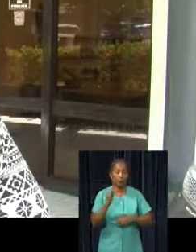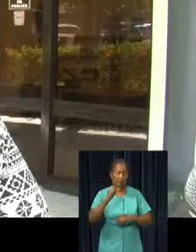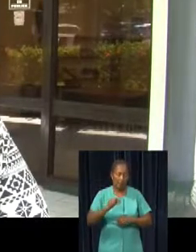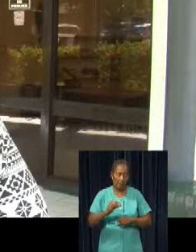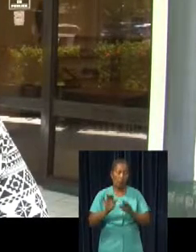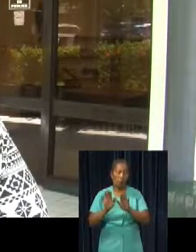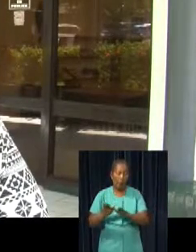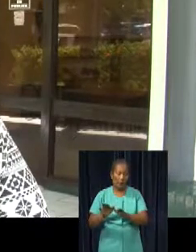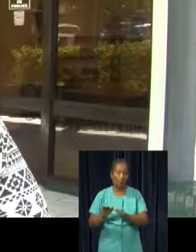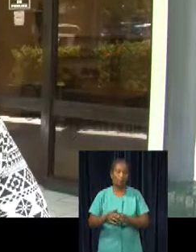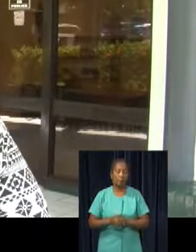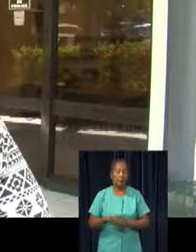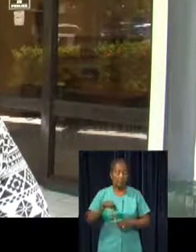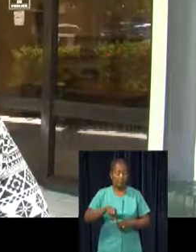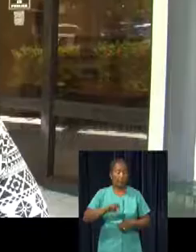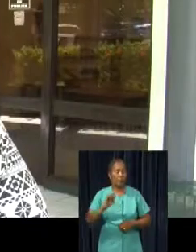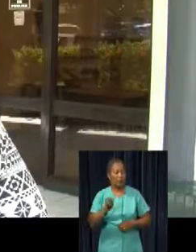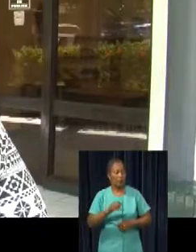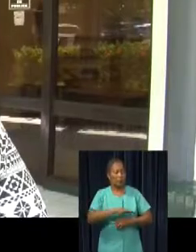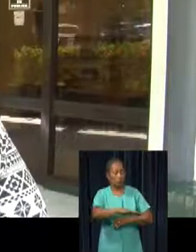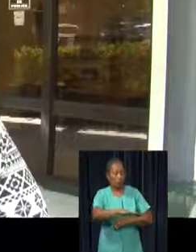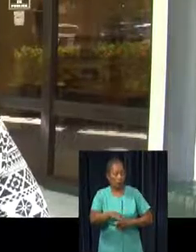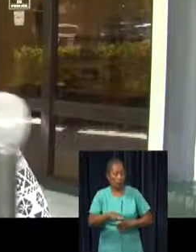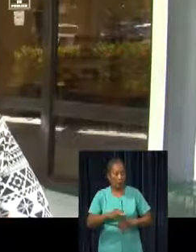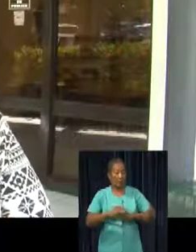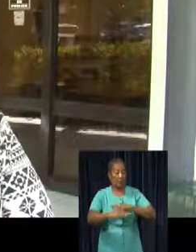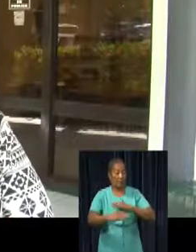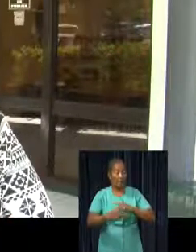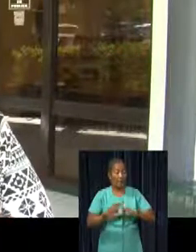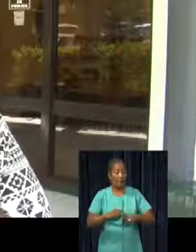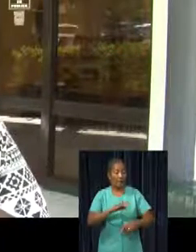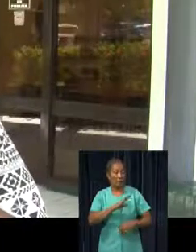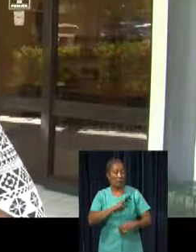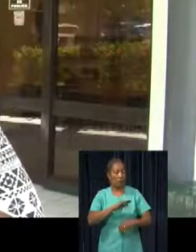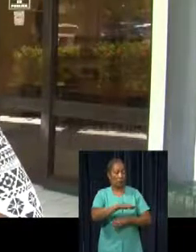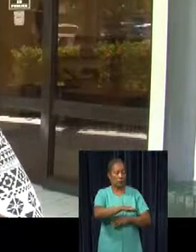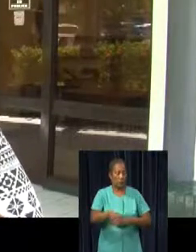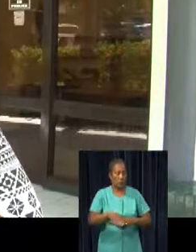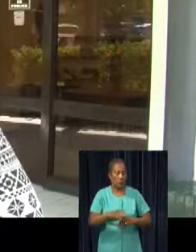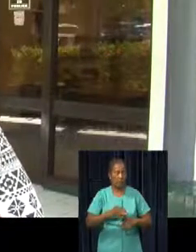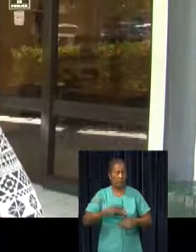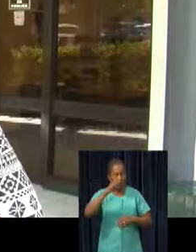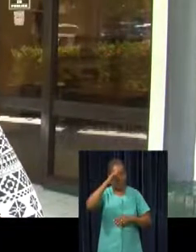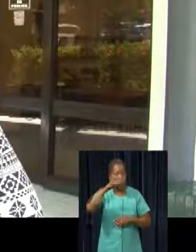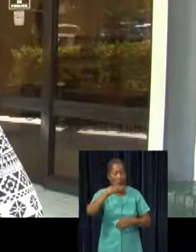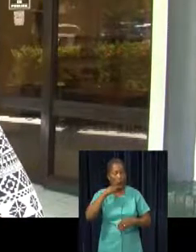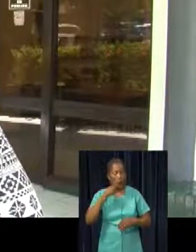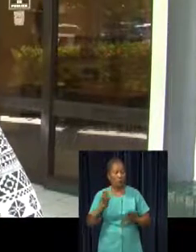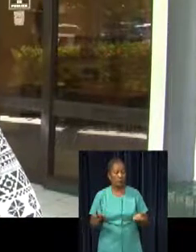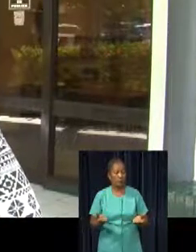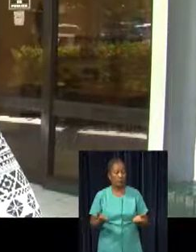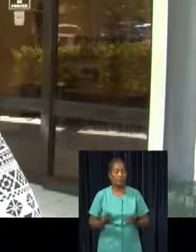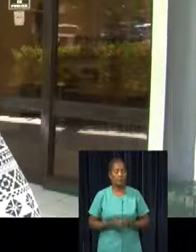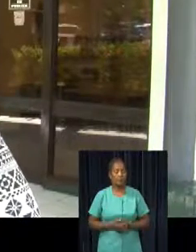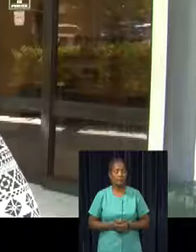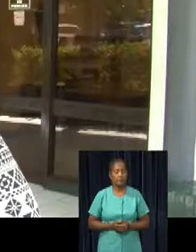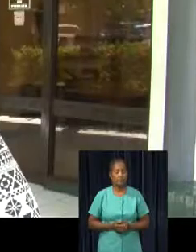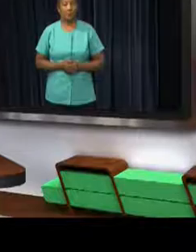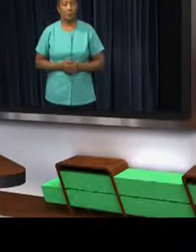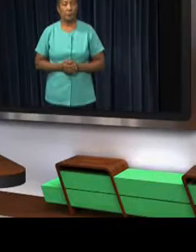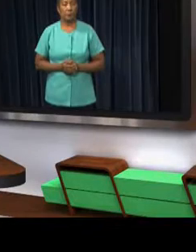being. This is because of the situation of the country and also the situation in which parents are currently.